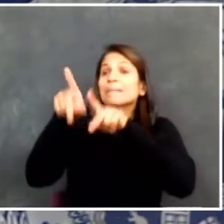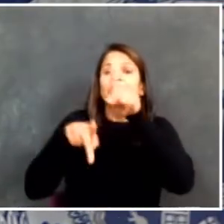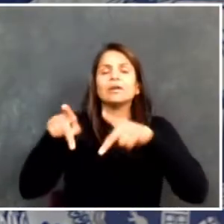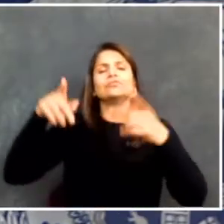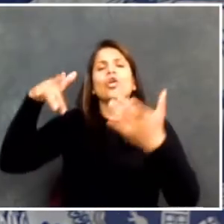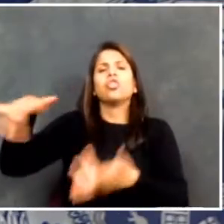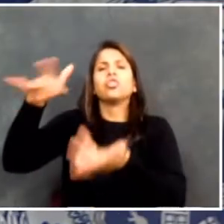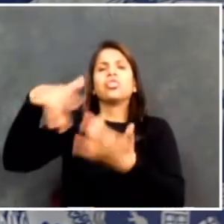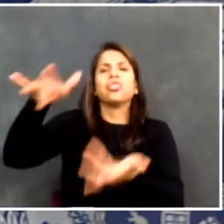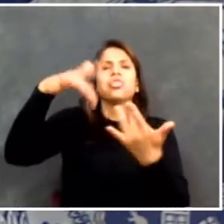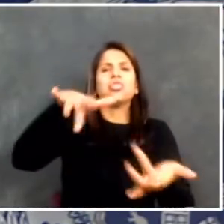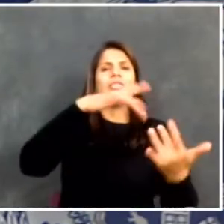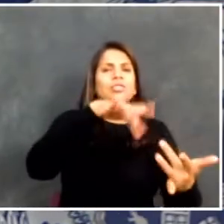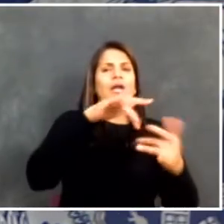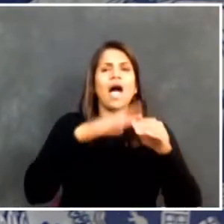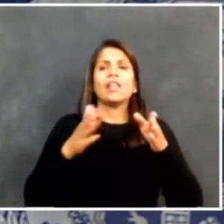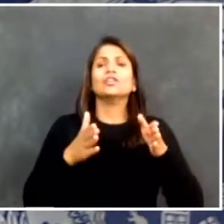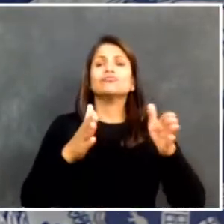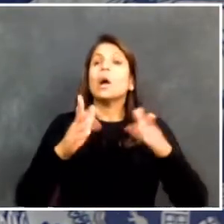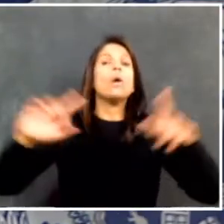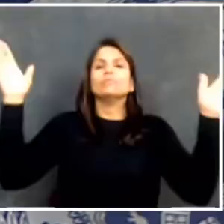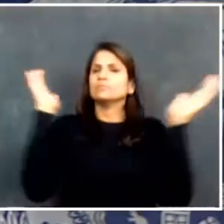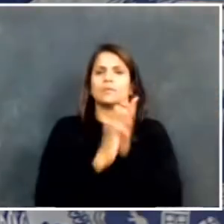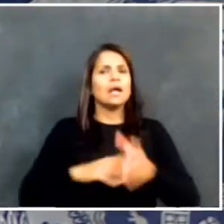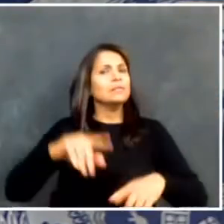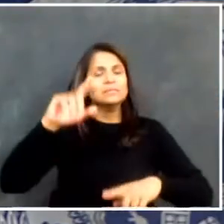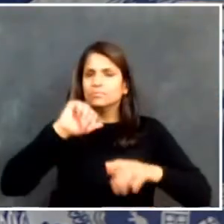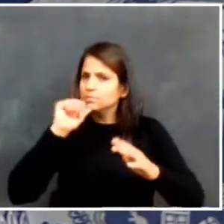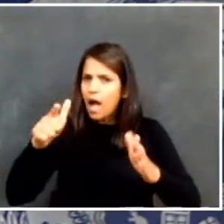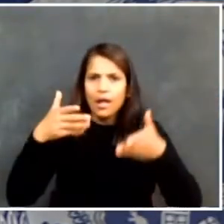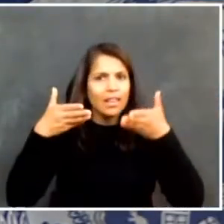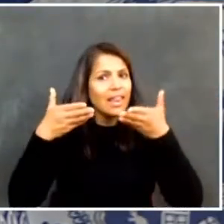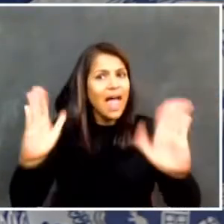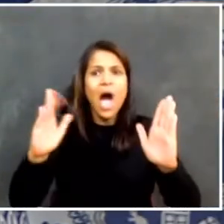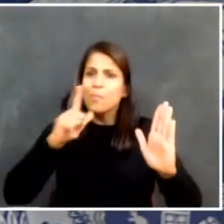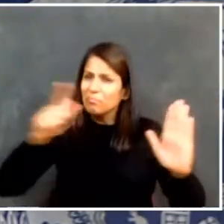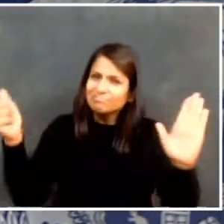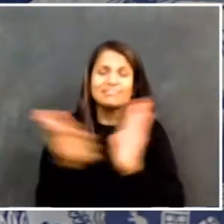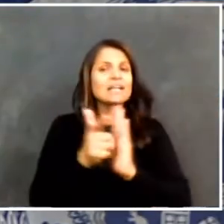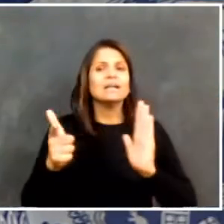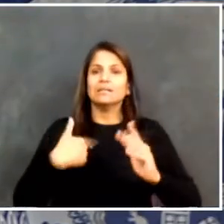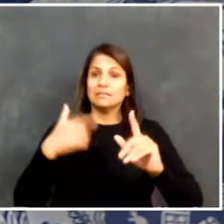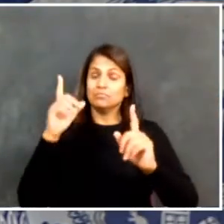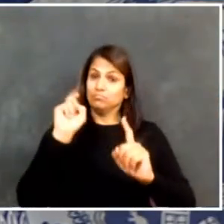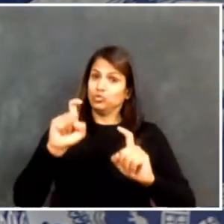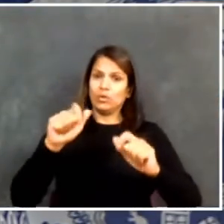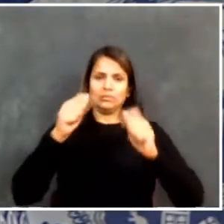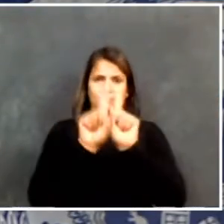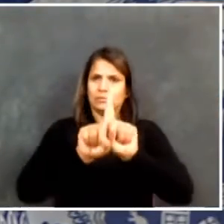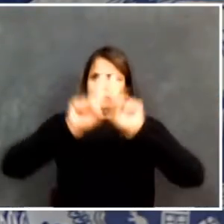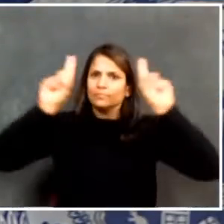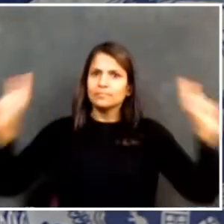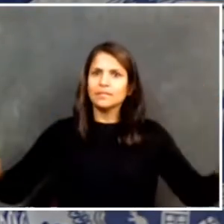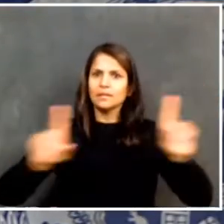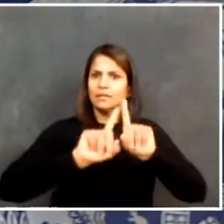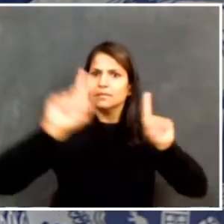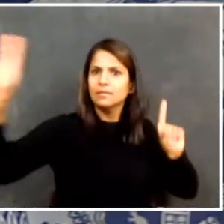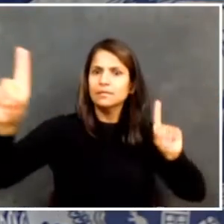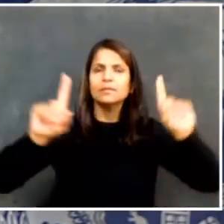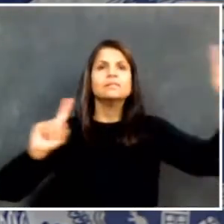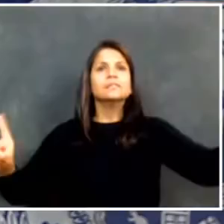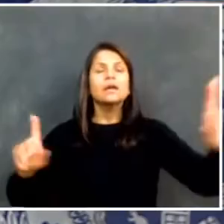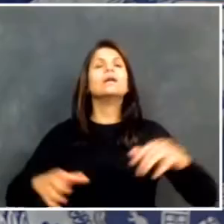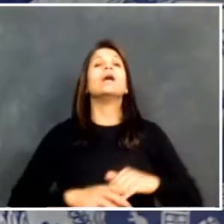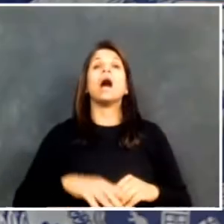healthy or safe. So we would send out our homeless outreach teams, send out NYPD to address that. That would be true